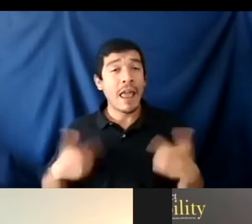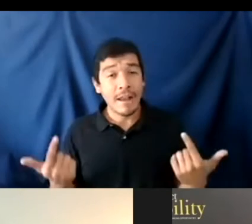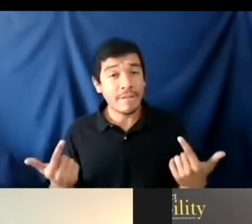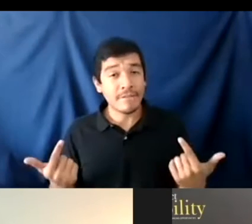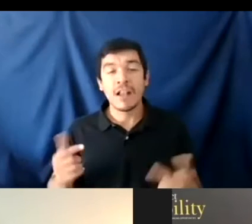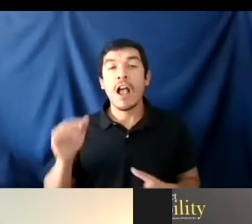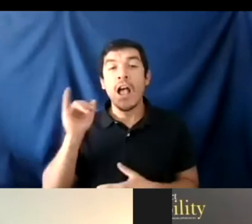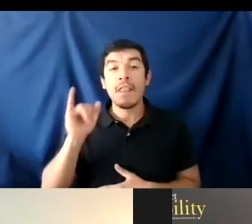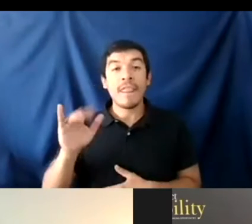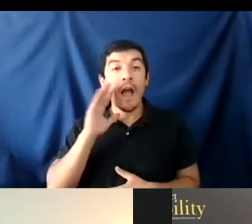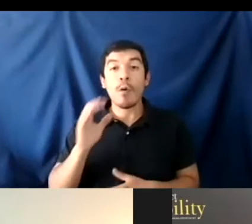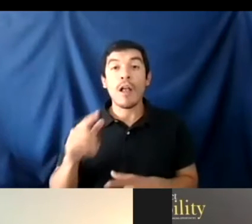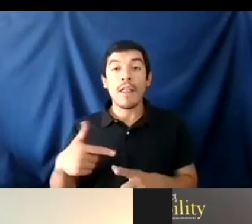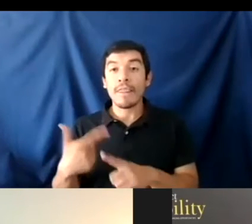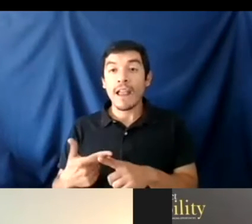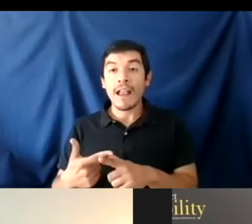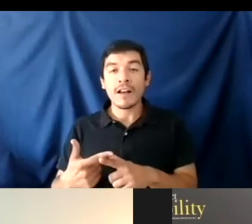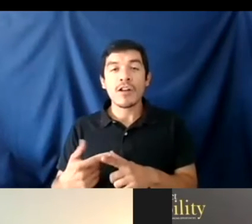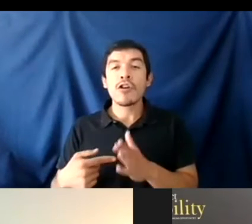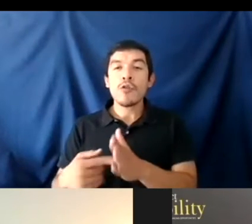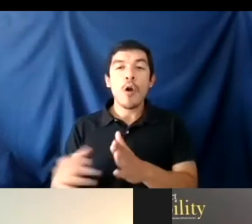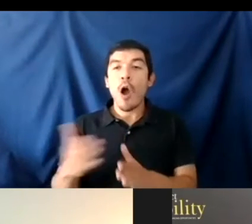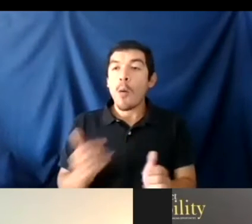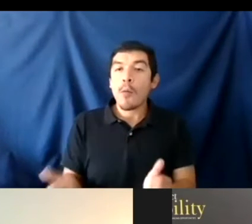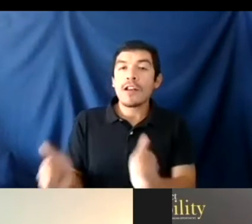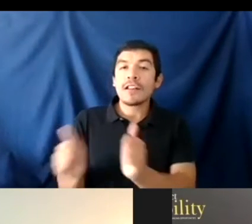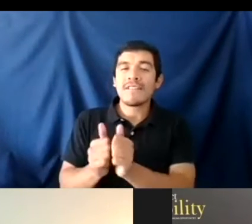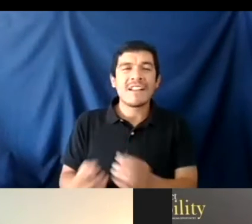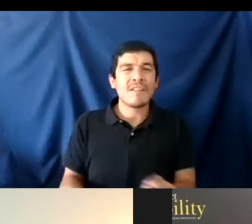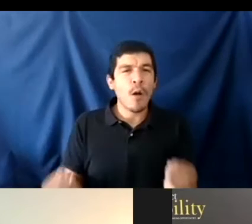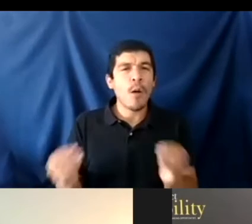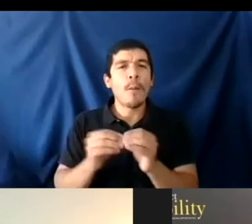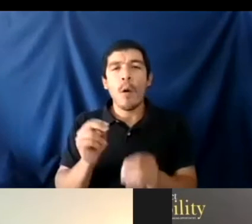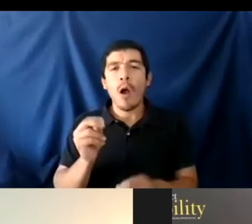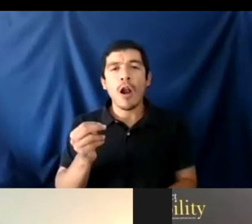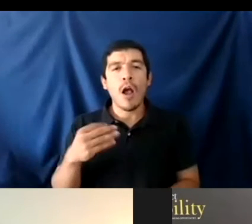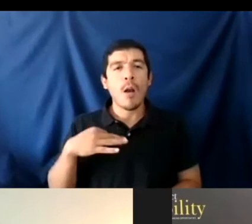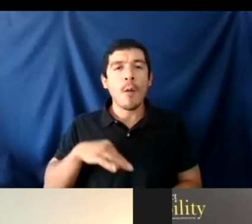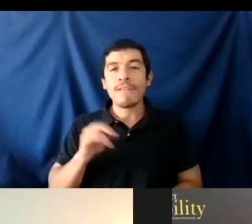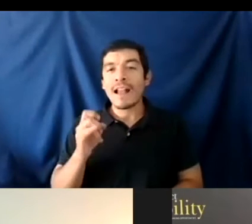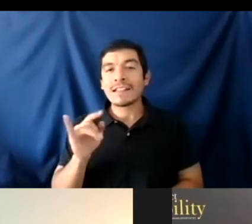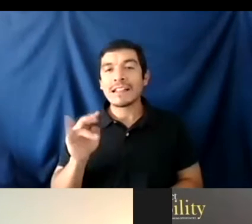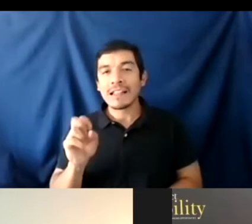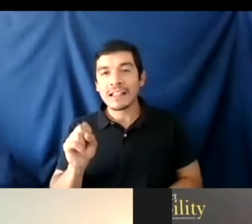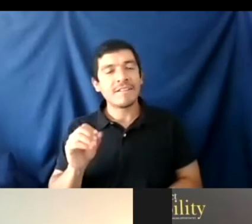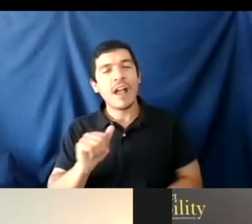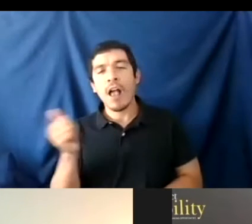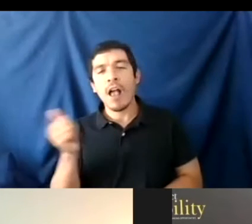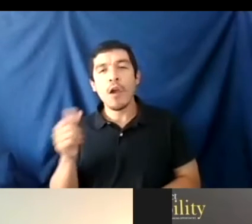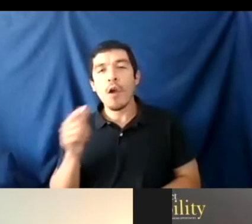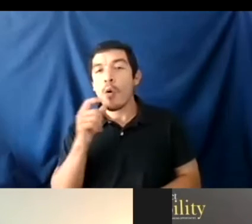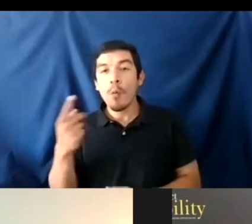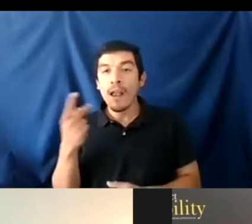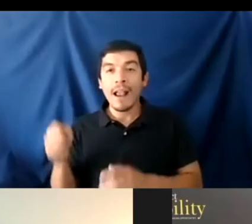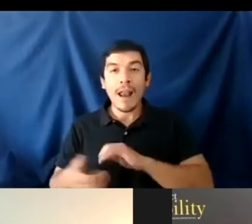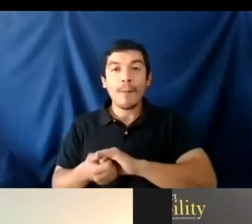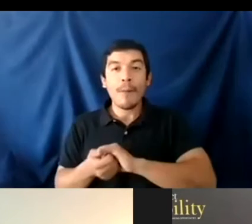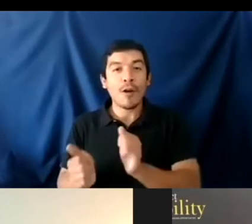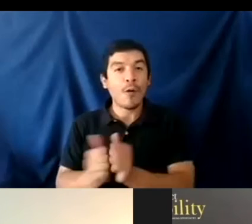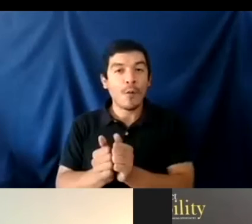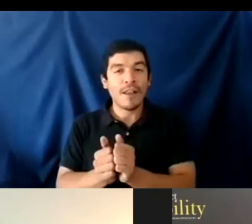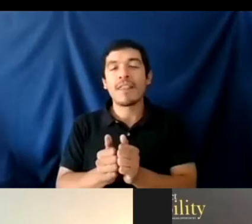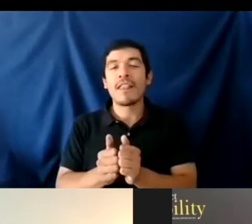will entail then our bringing together even more nonprofit executives and others who we get to partner with, as well